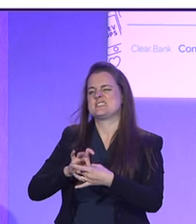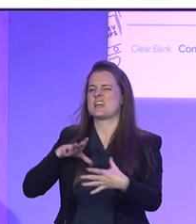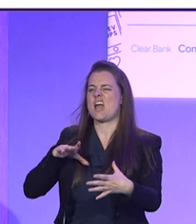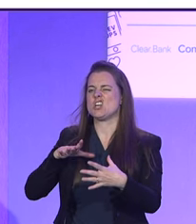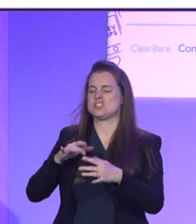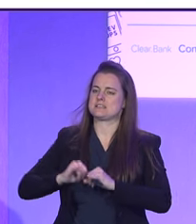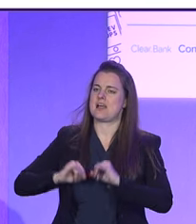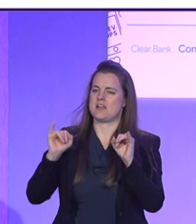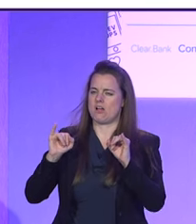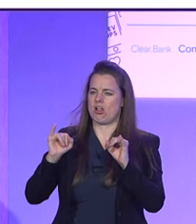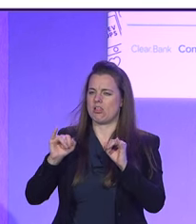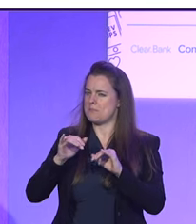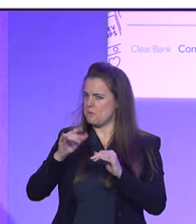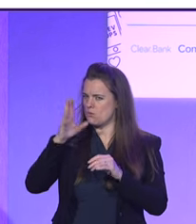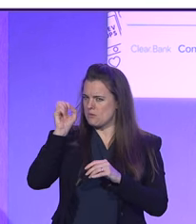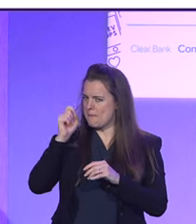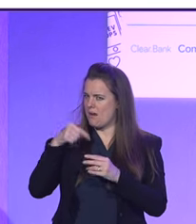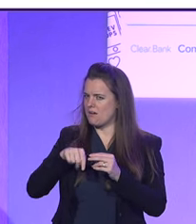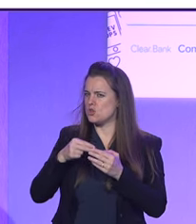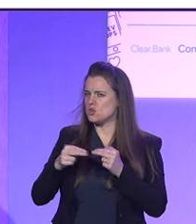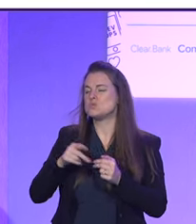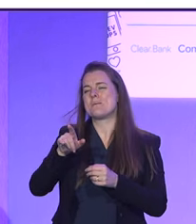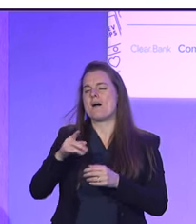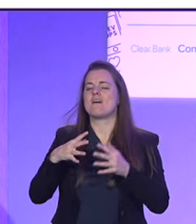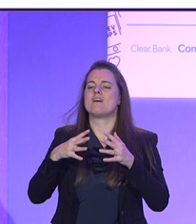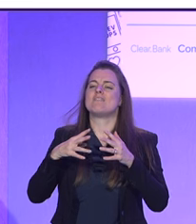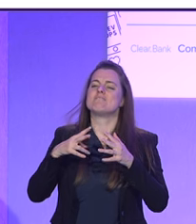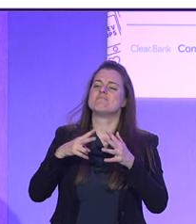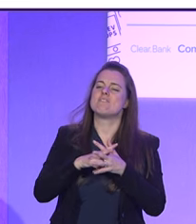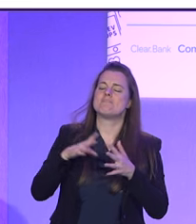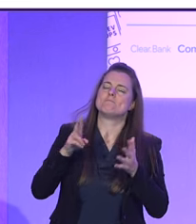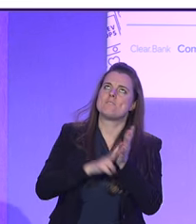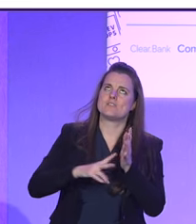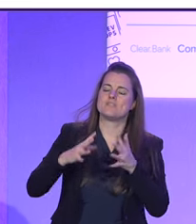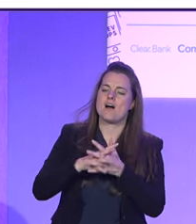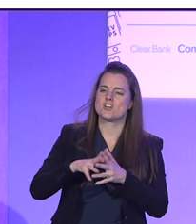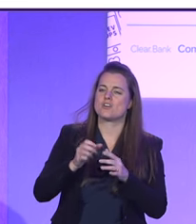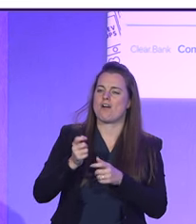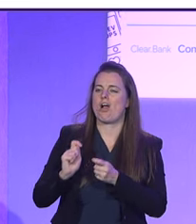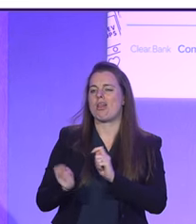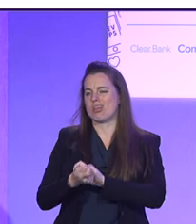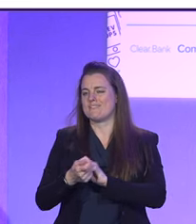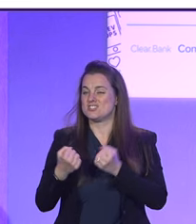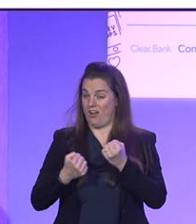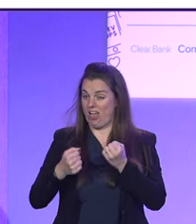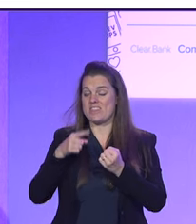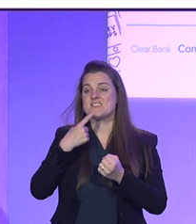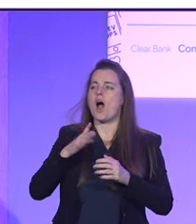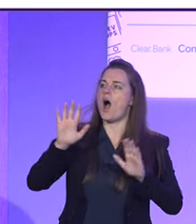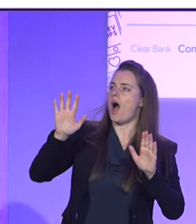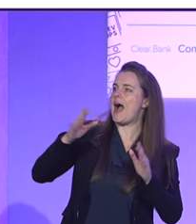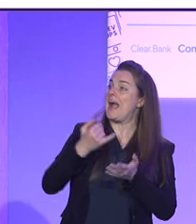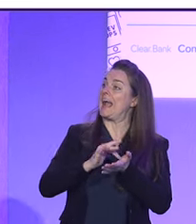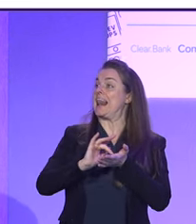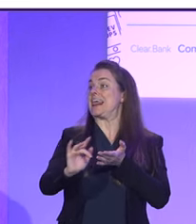2010-ish. This was when Volkswagen Golf TDI, which are advertised as clean diesel, I don't know if there is